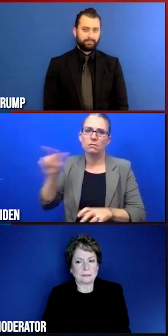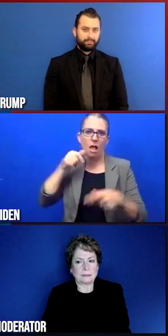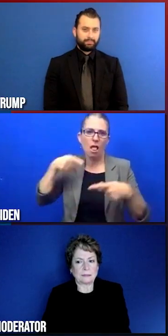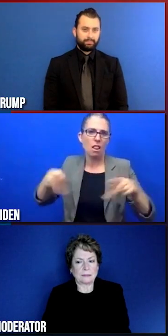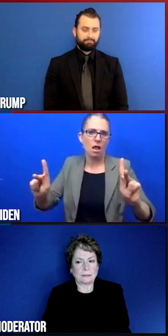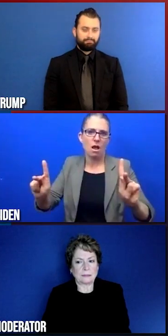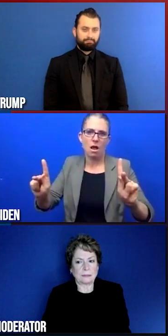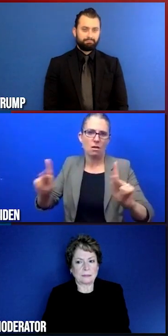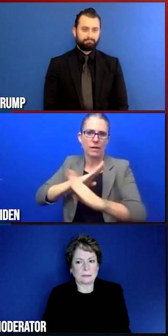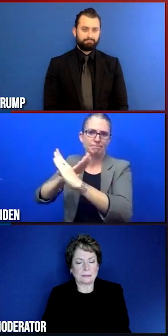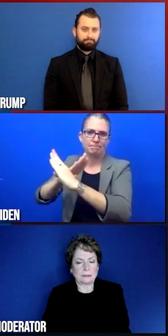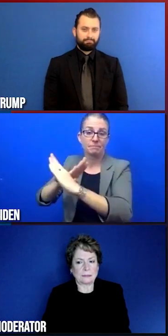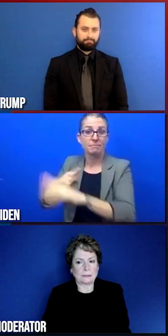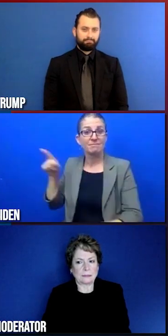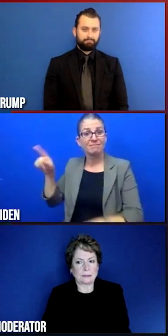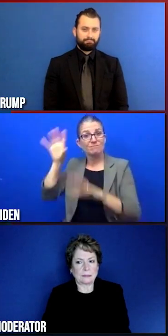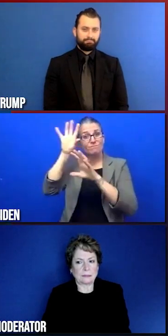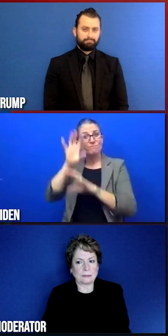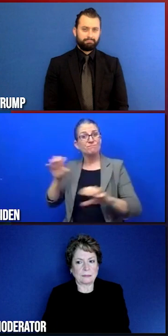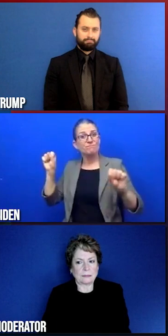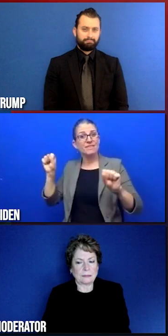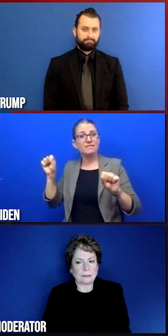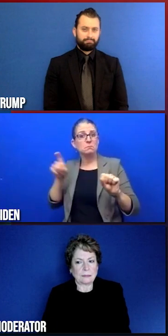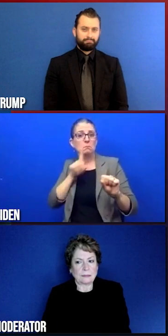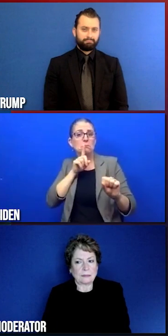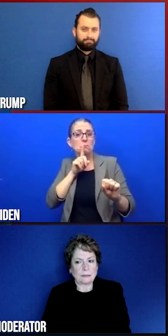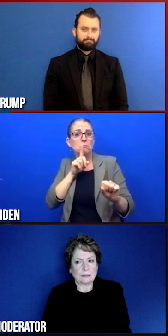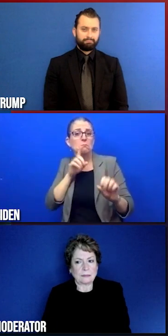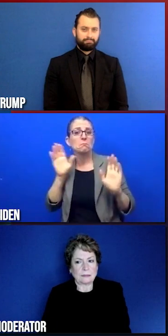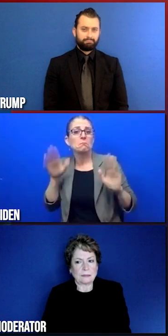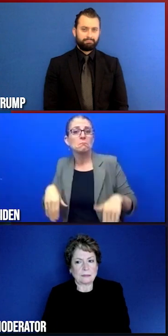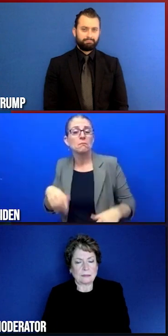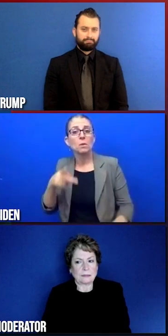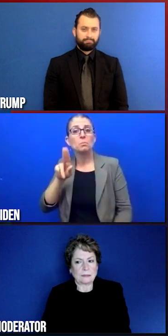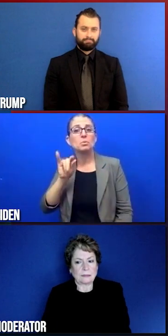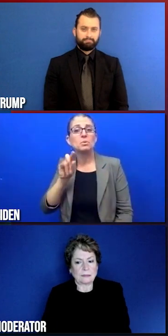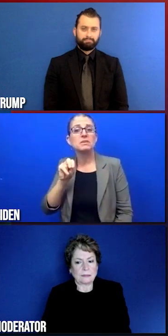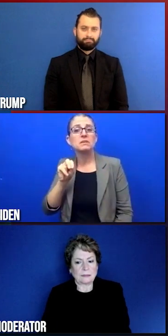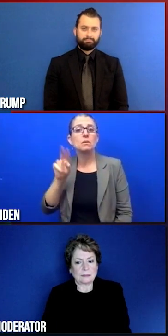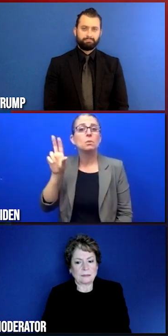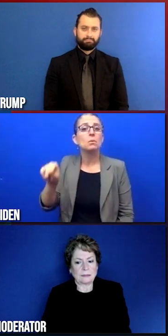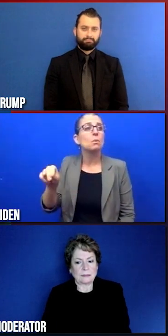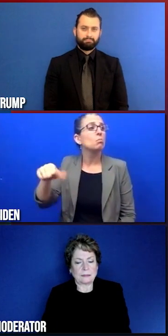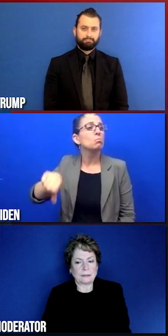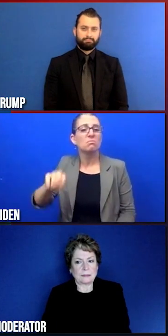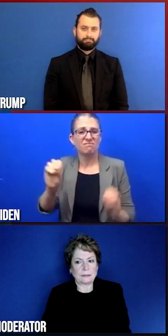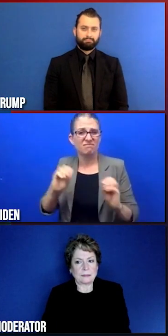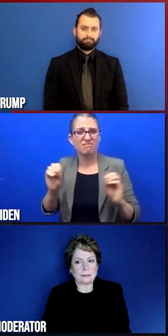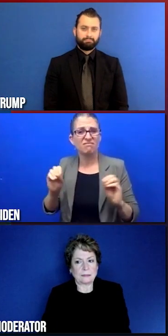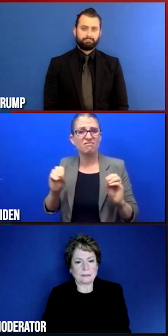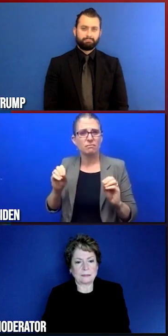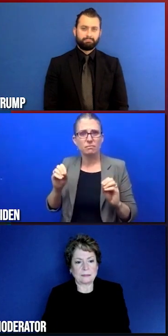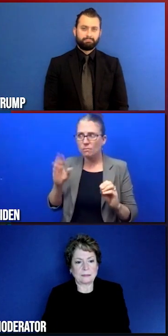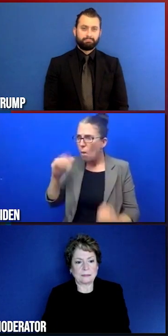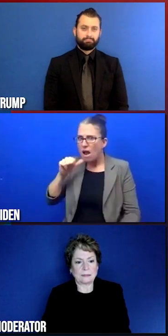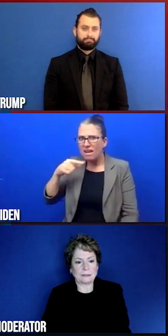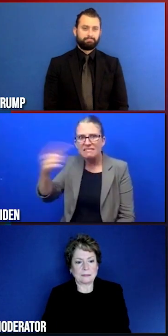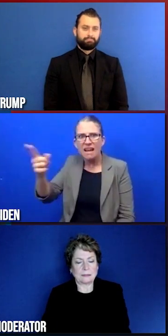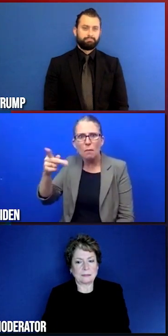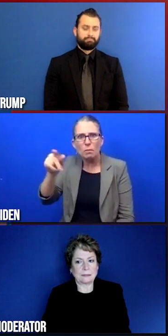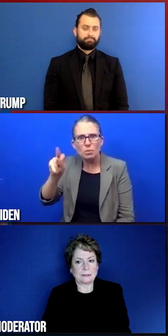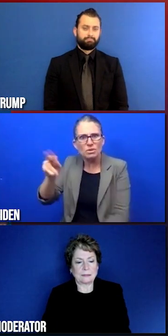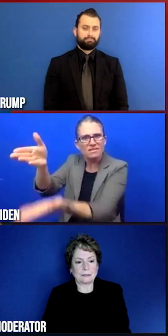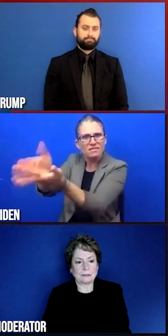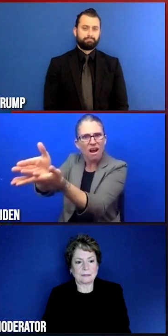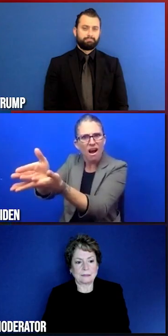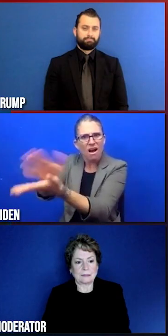it. I don't think he's talking to them a lot. I don't think he said a word. I don't know why he hadn't said a word to Putin about it. And I don't know what he has recently